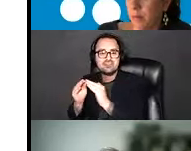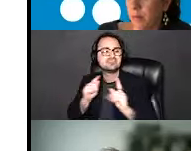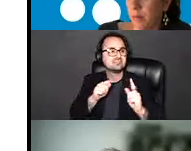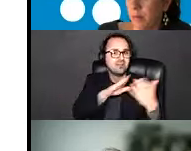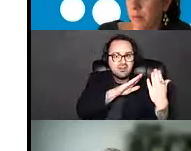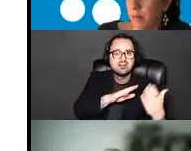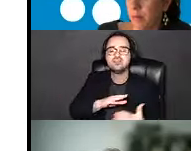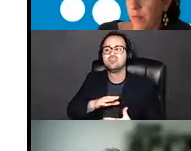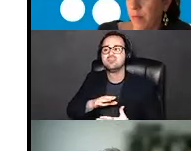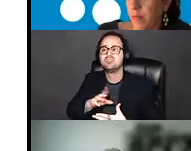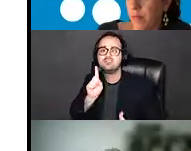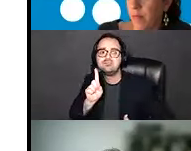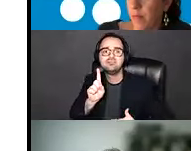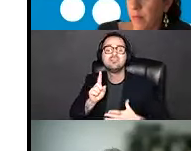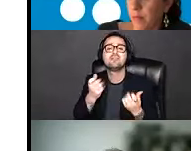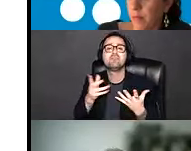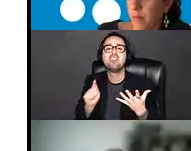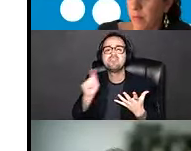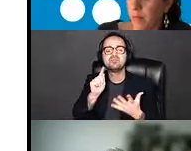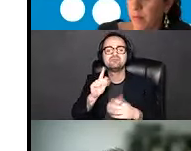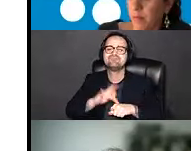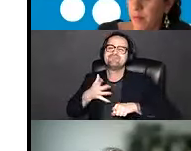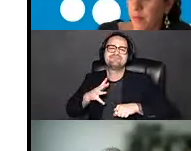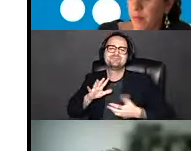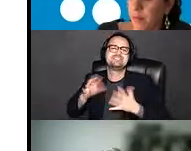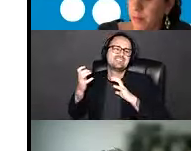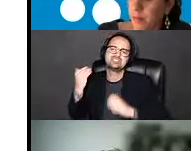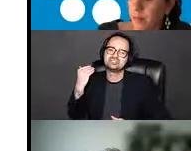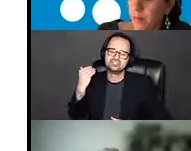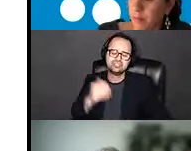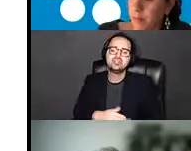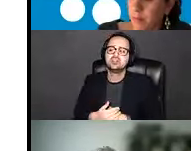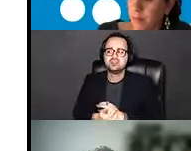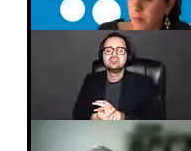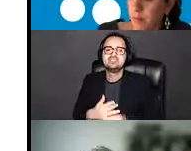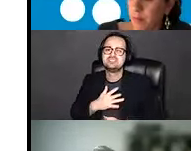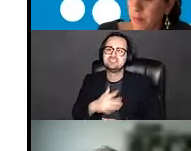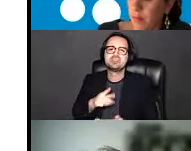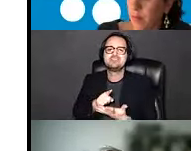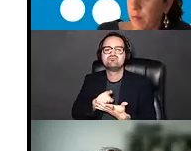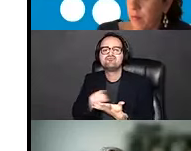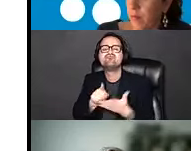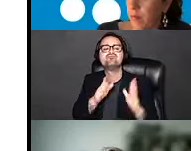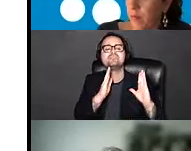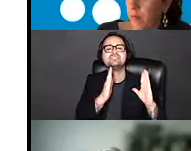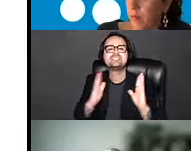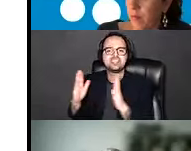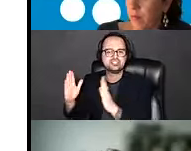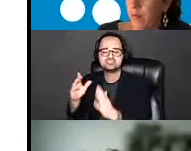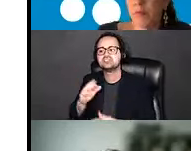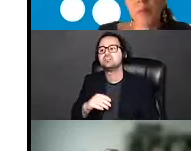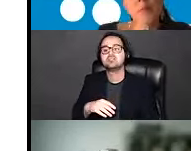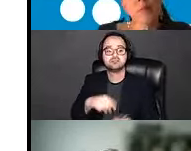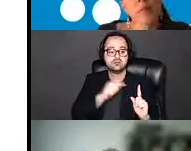of you have experienced a disaster of one kind or another, and usually you move through those things in stages because the disaster has